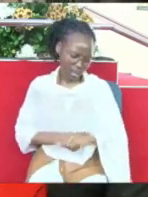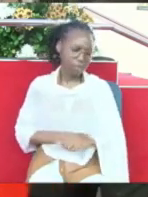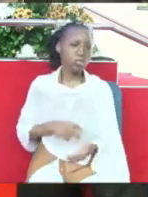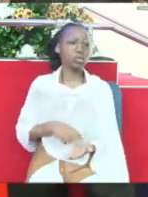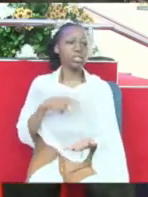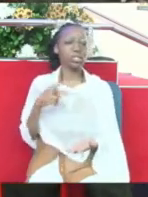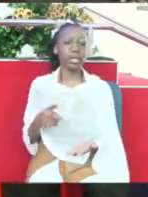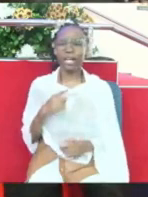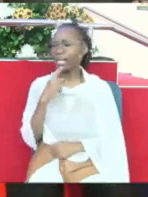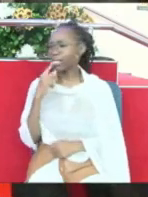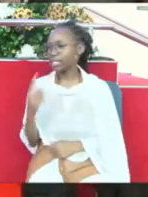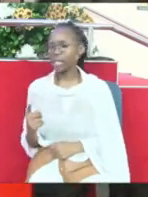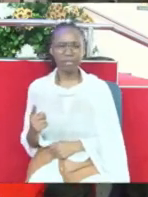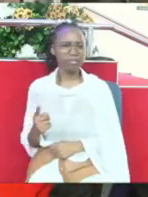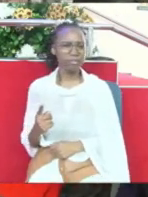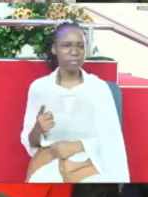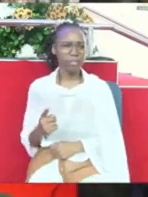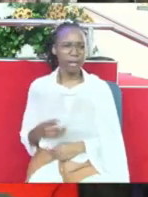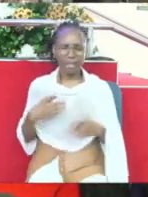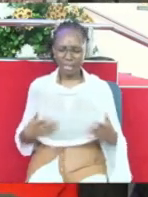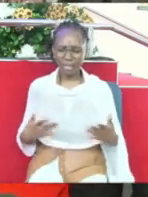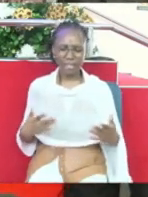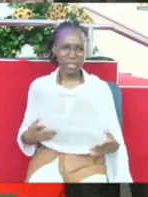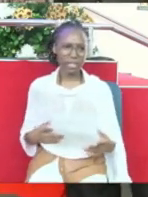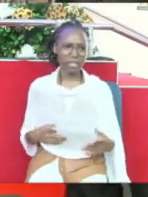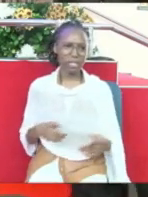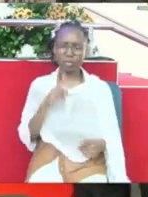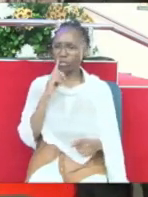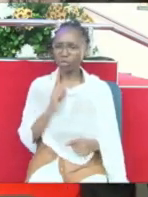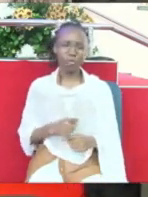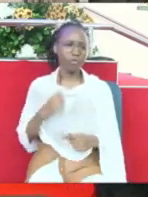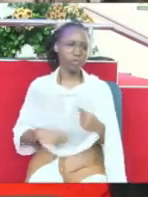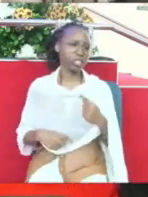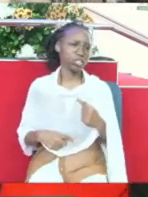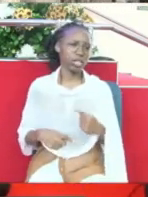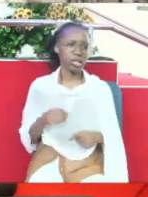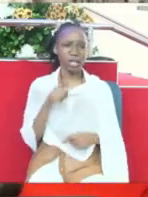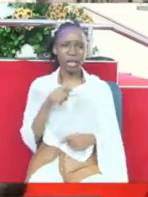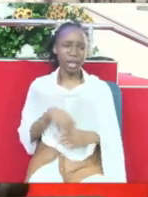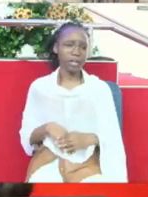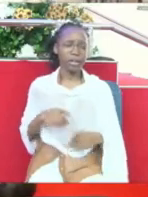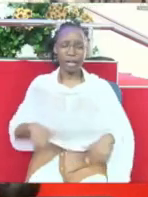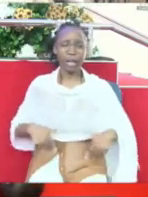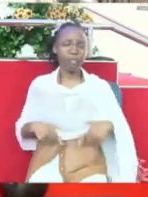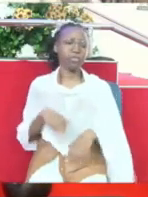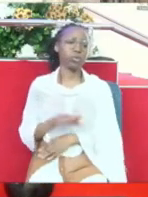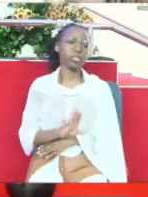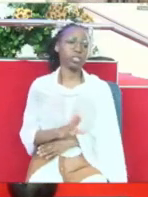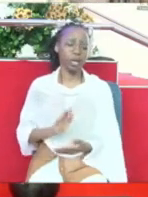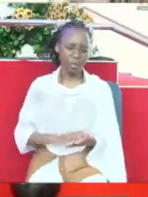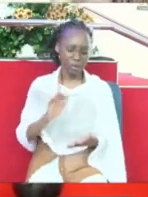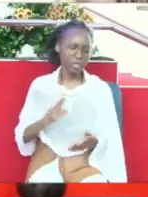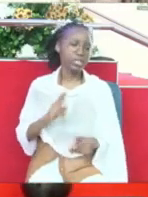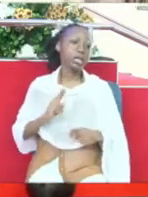kuinuka. And tell whatever needs to stop to stop. Na uliambia lile la stahili kusita lisite. Praise the name of the Lord. Hallelujah.